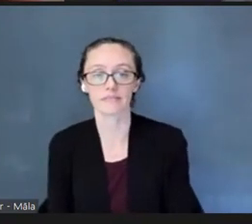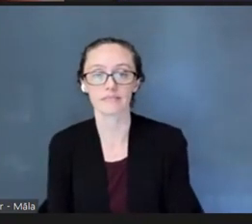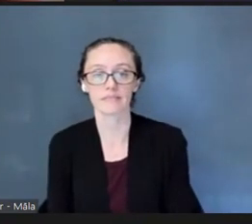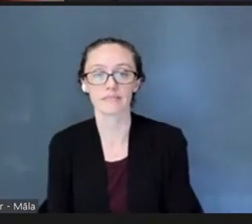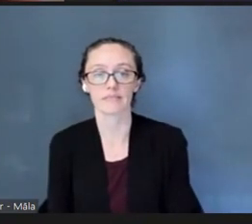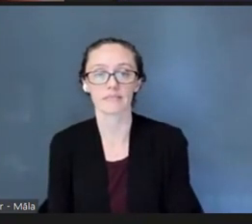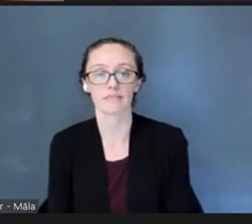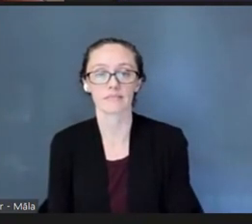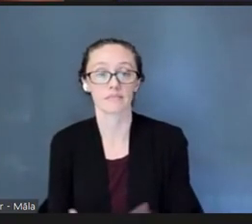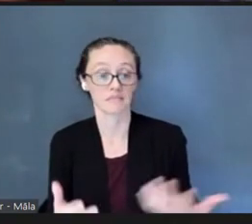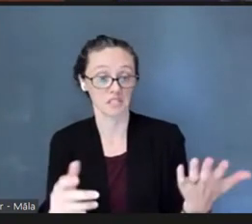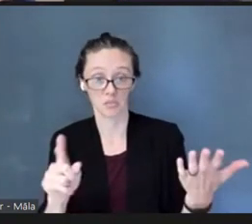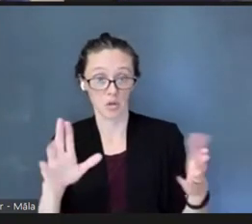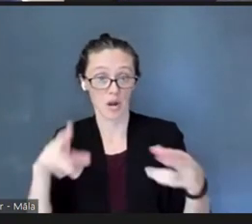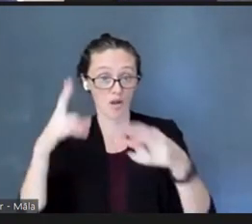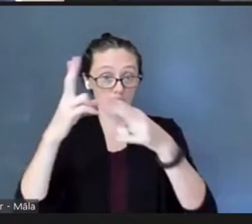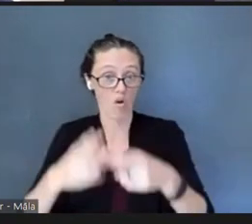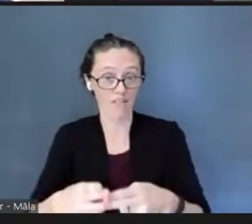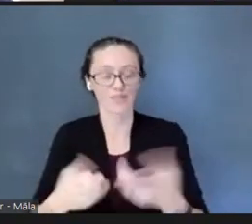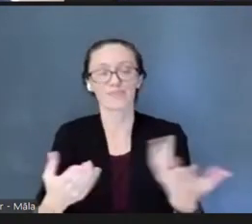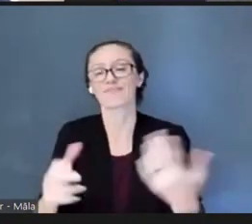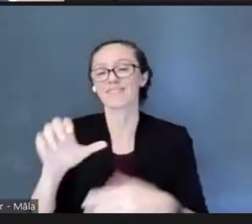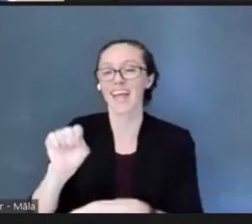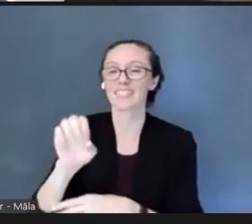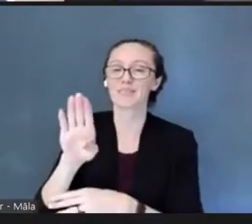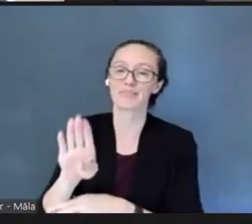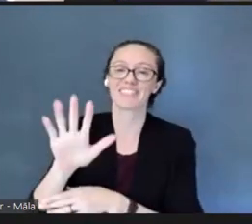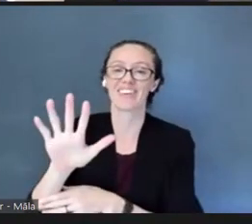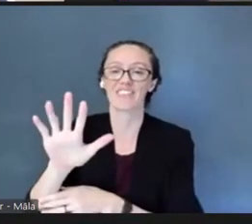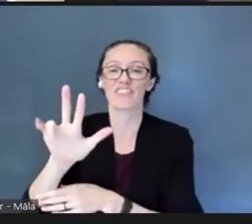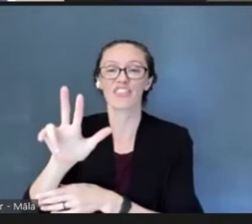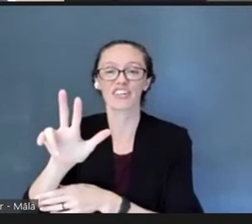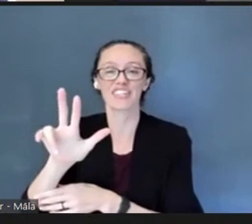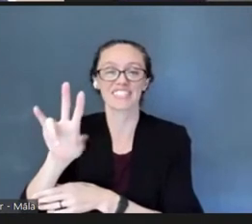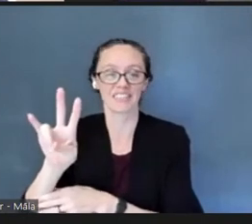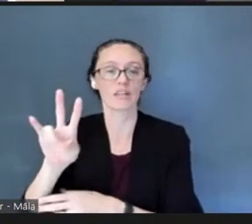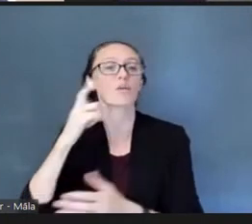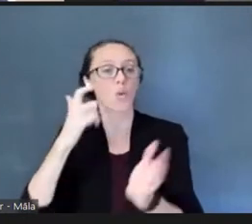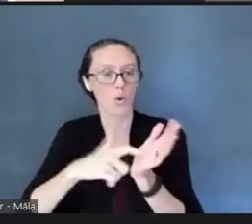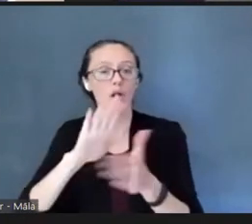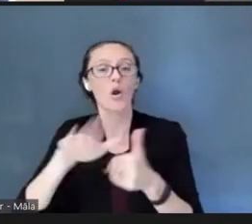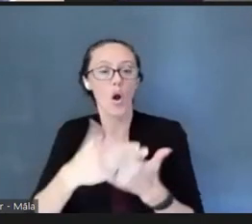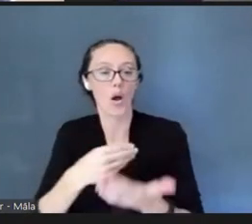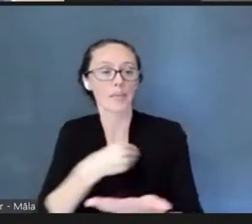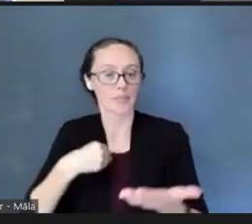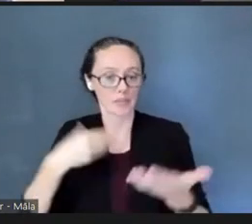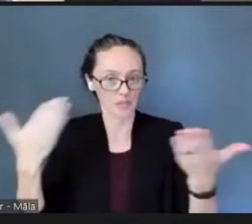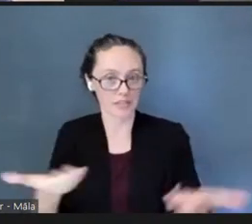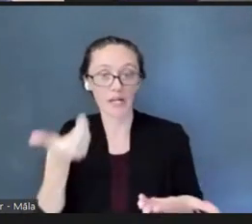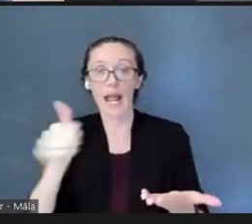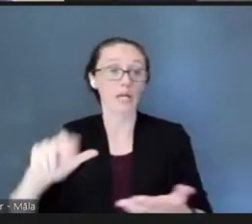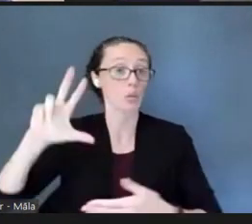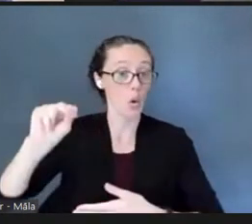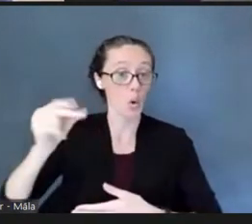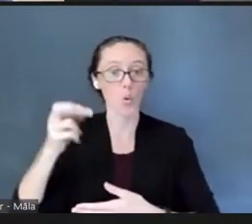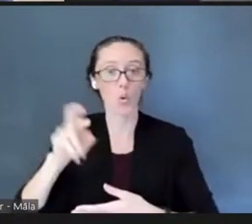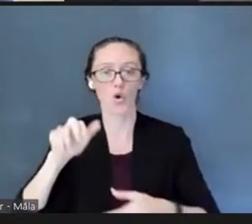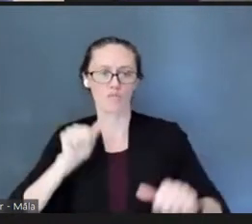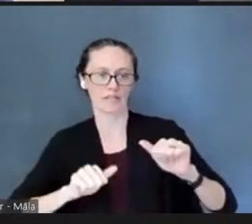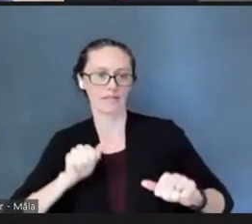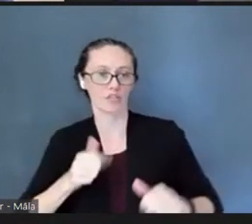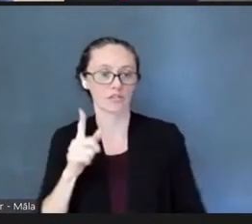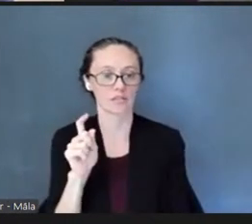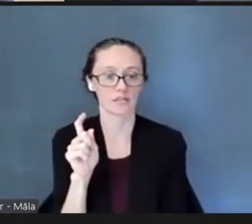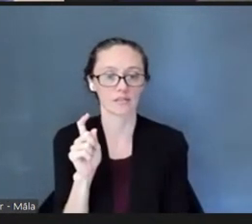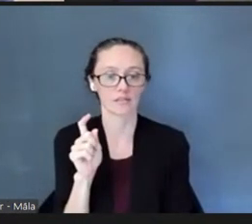Should we roll call this one? SB 537, unamended, noting all members are present, any noes or reservations?